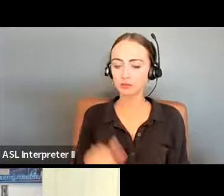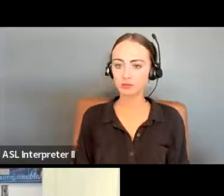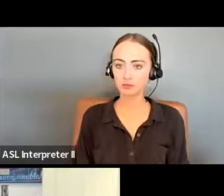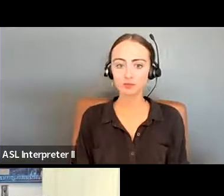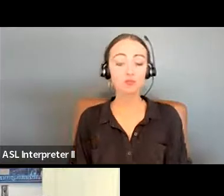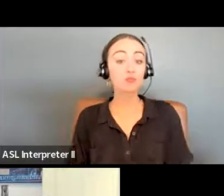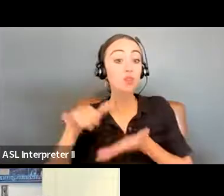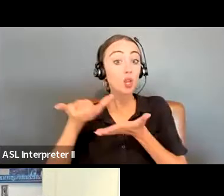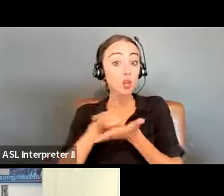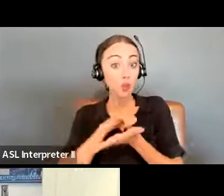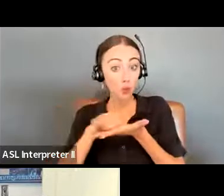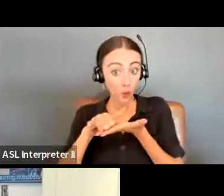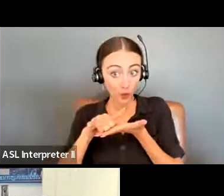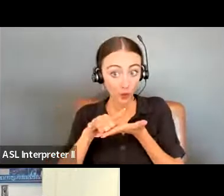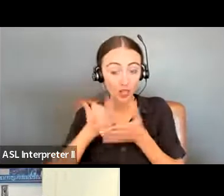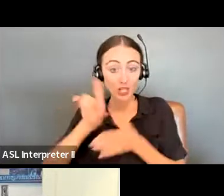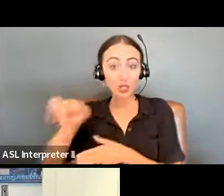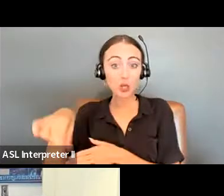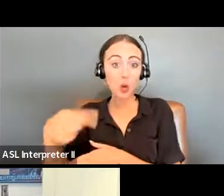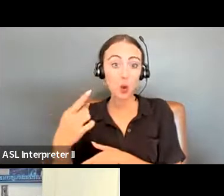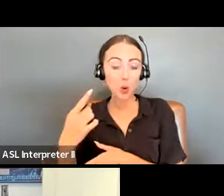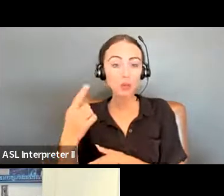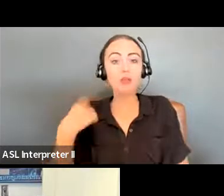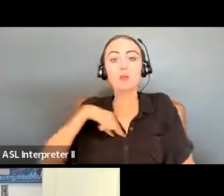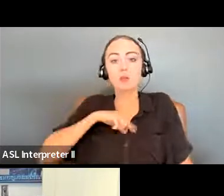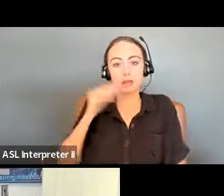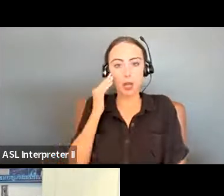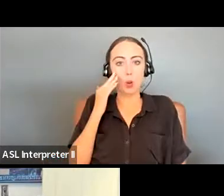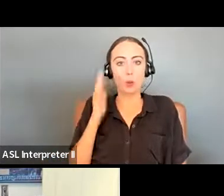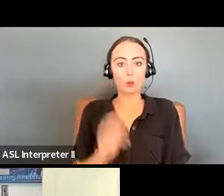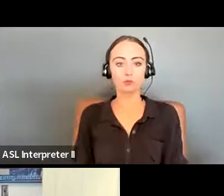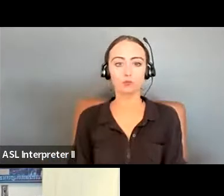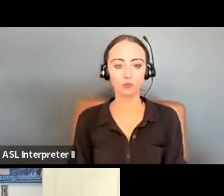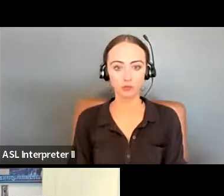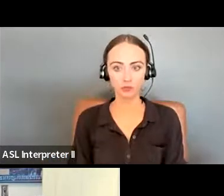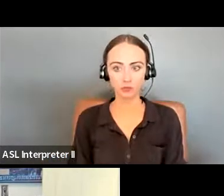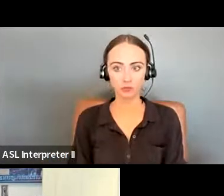York City is the only one we're aware of.